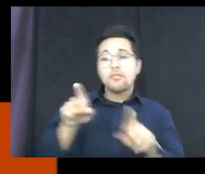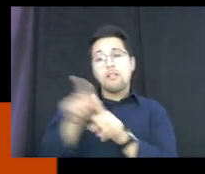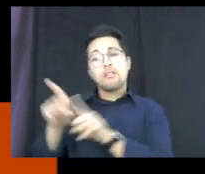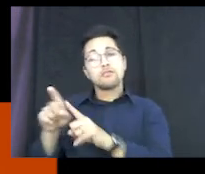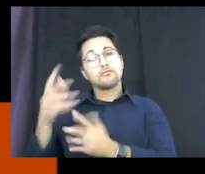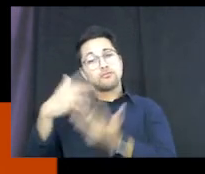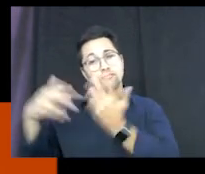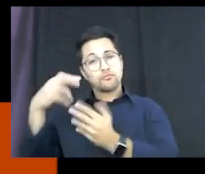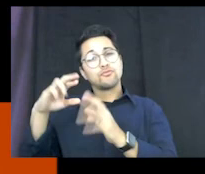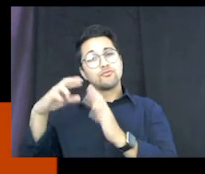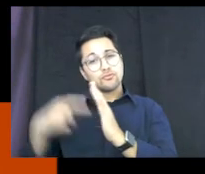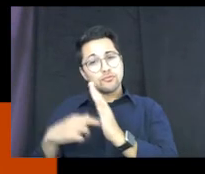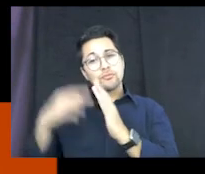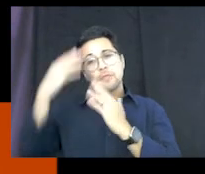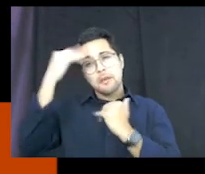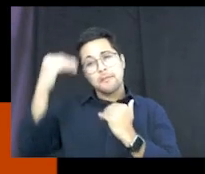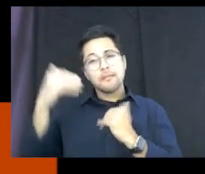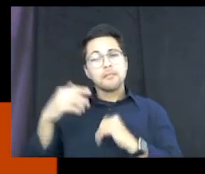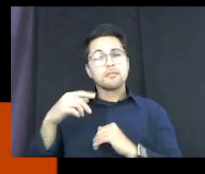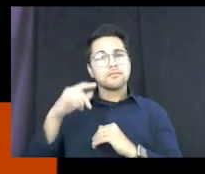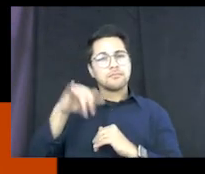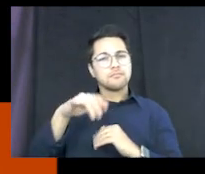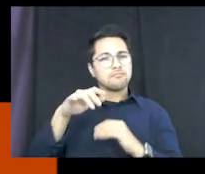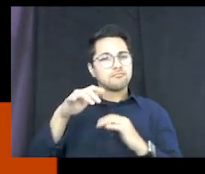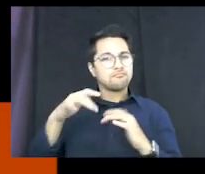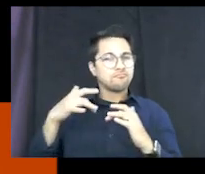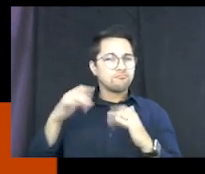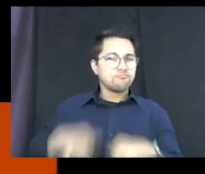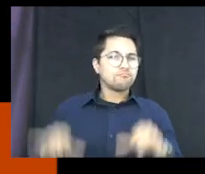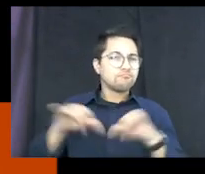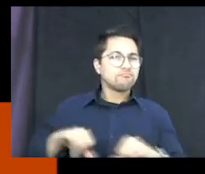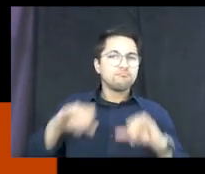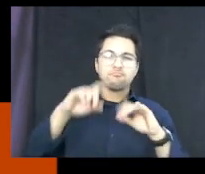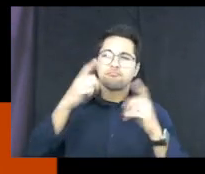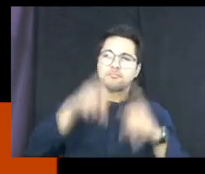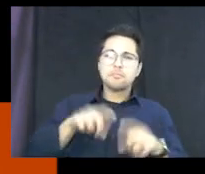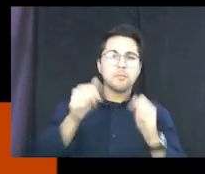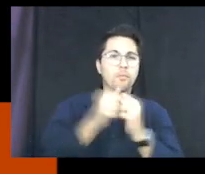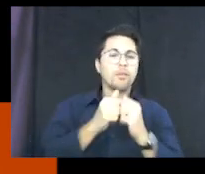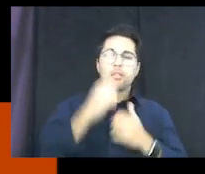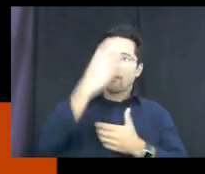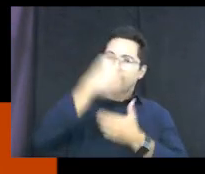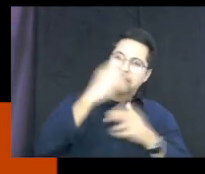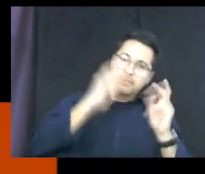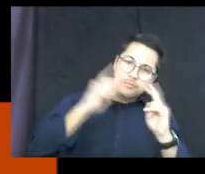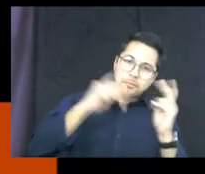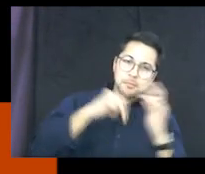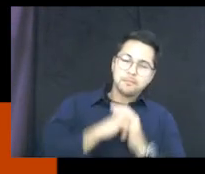and expectations that routinely occur between autistic people.